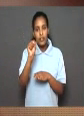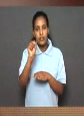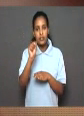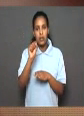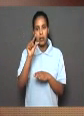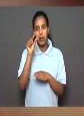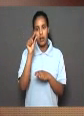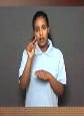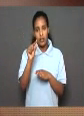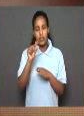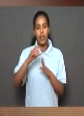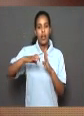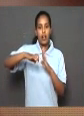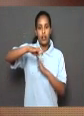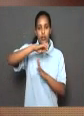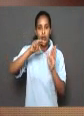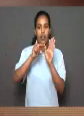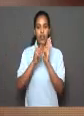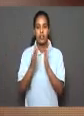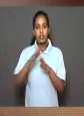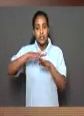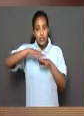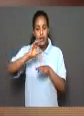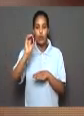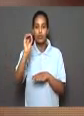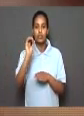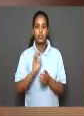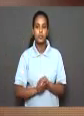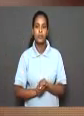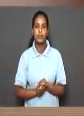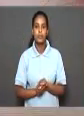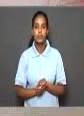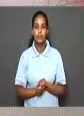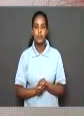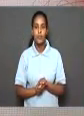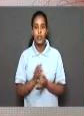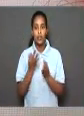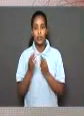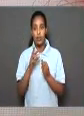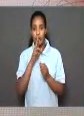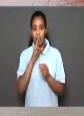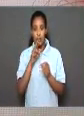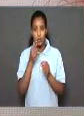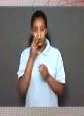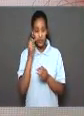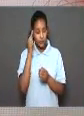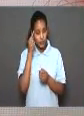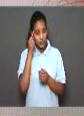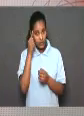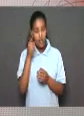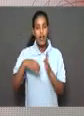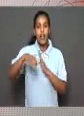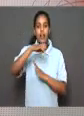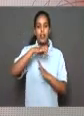sulfur is less electronegative than oxygen. If we are considering